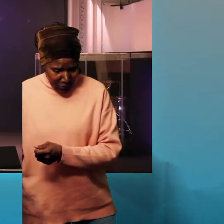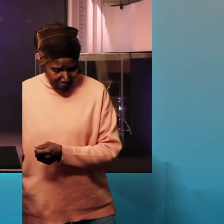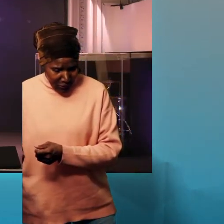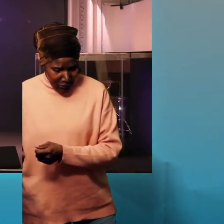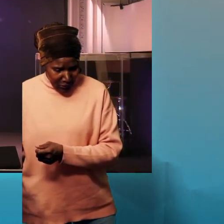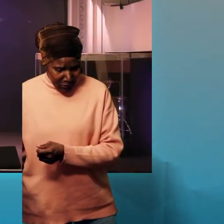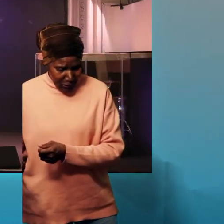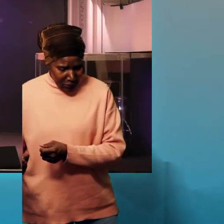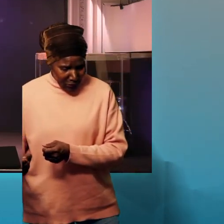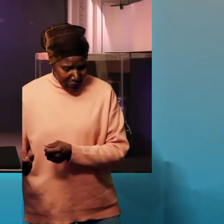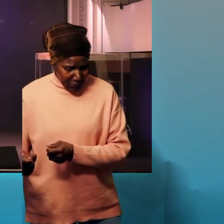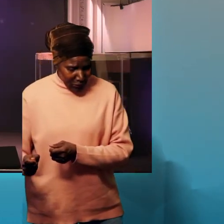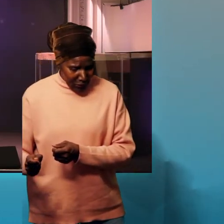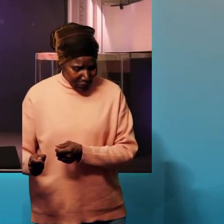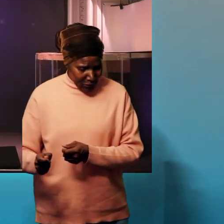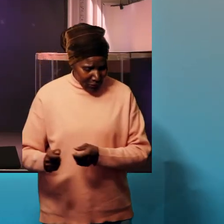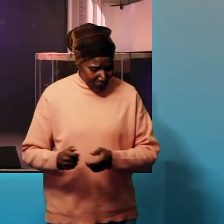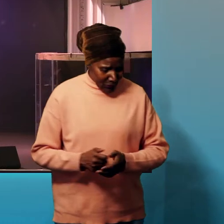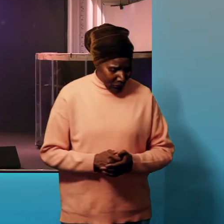my behalf?